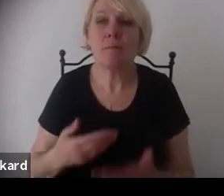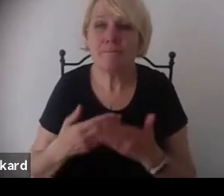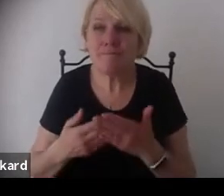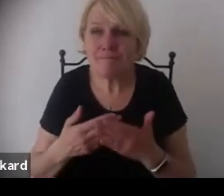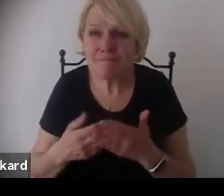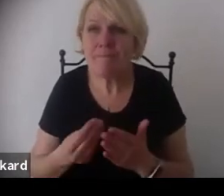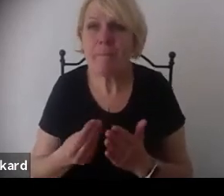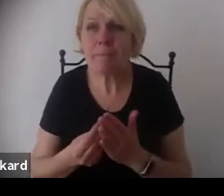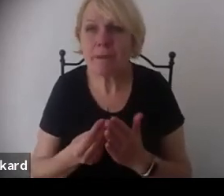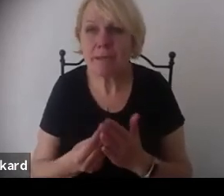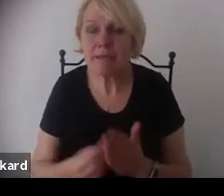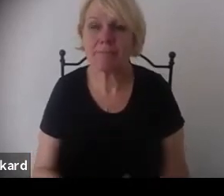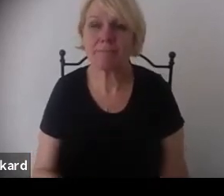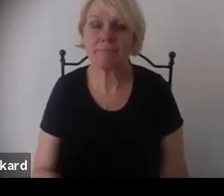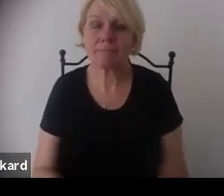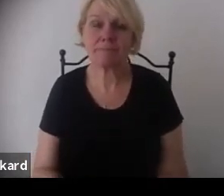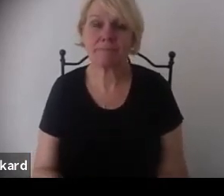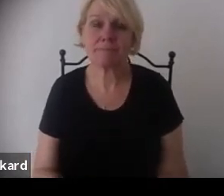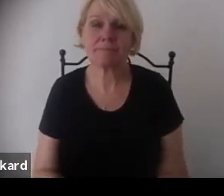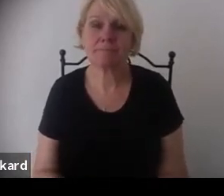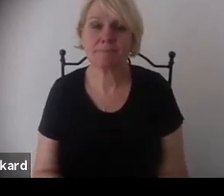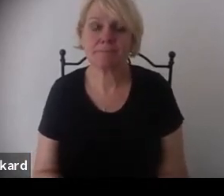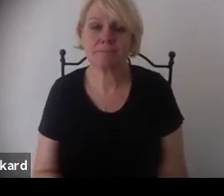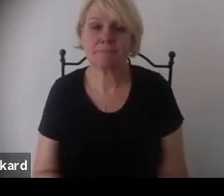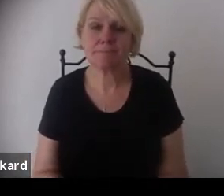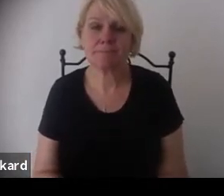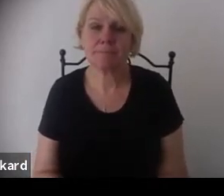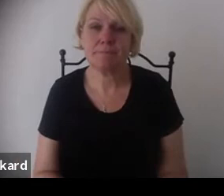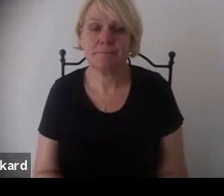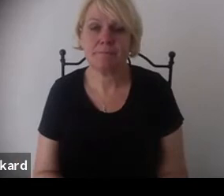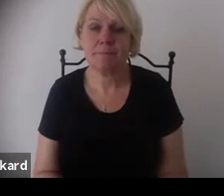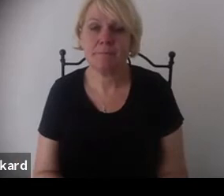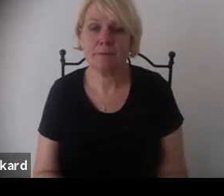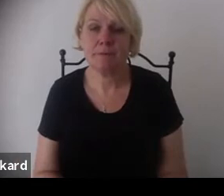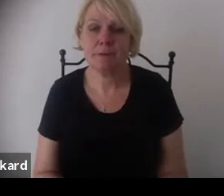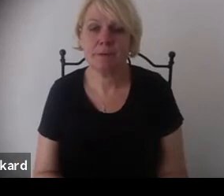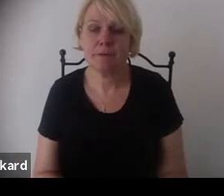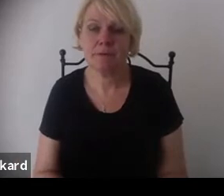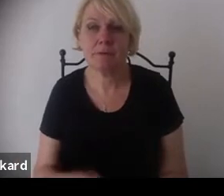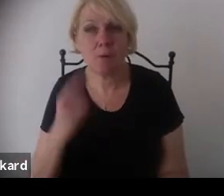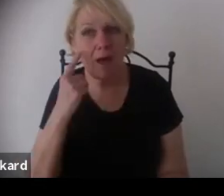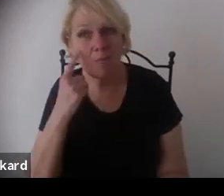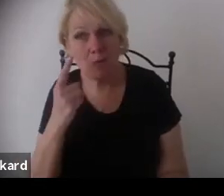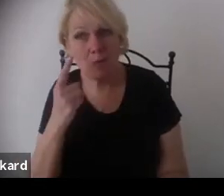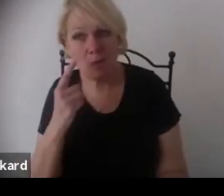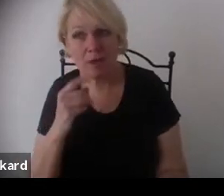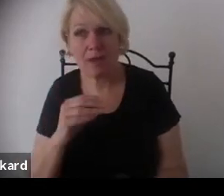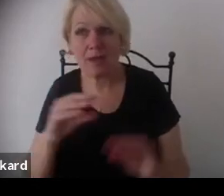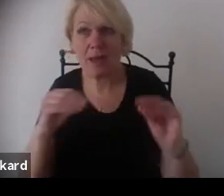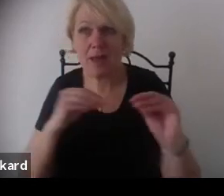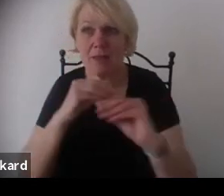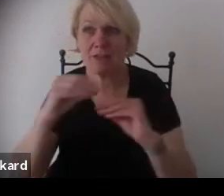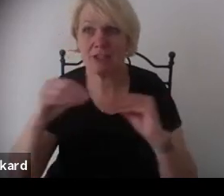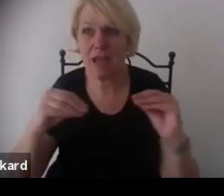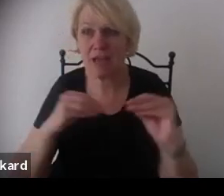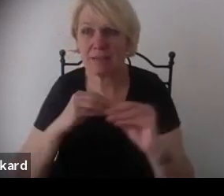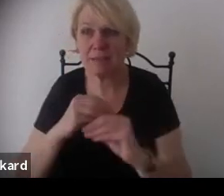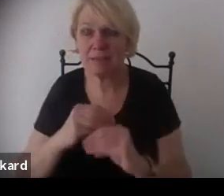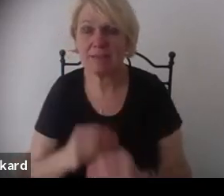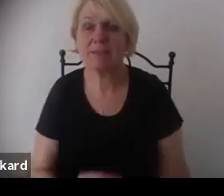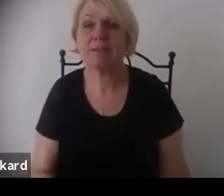ground and you're utilising it, I know, I'm just looking at the chat again. You've got a couple of comments here saying there's lots of patients in the